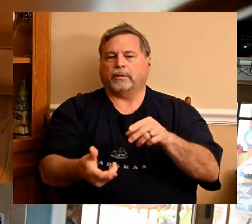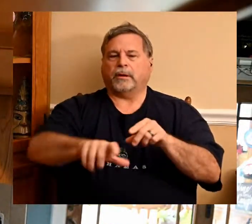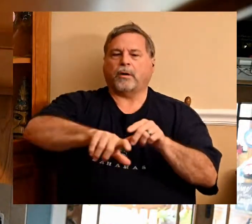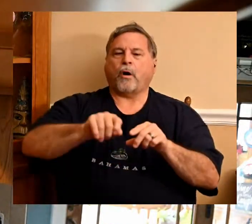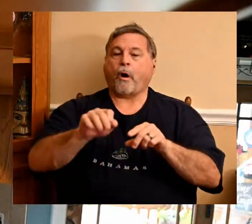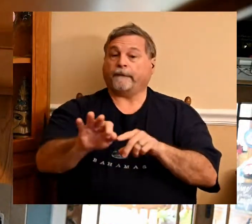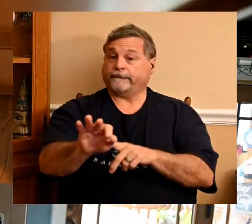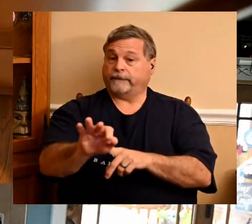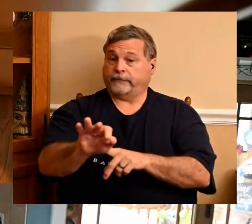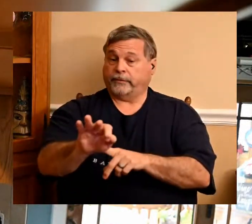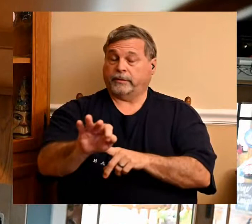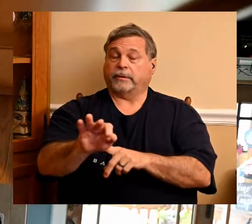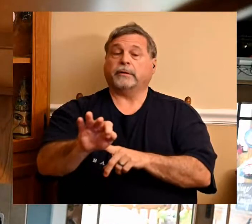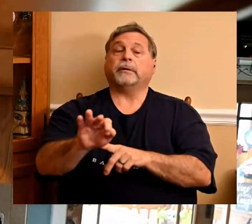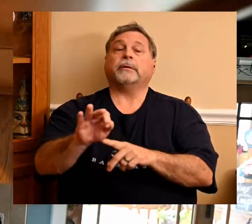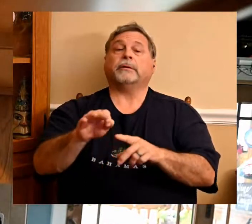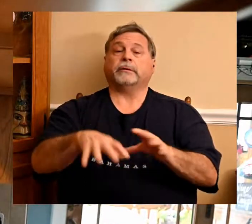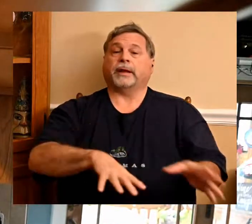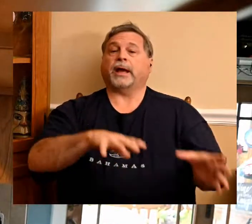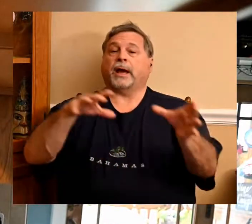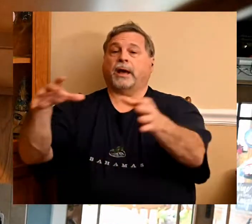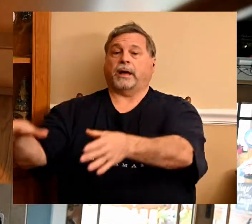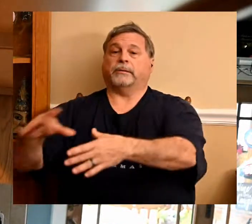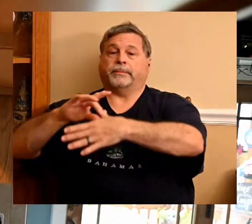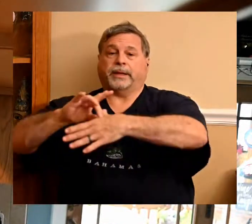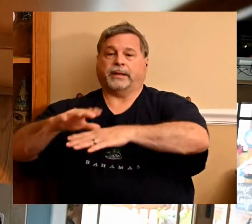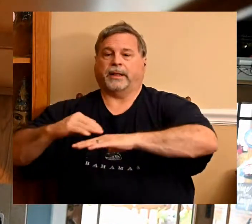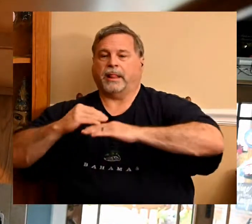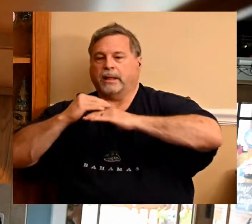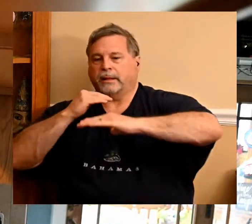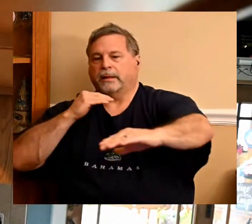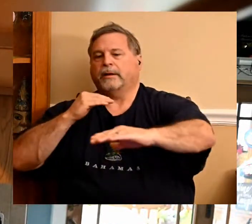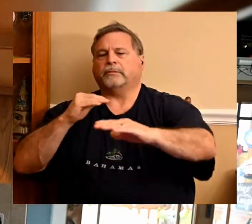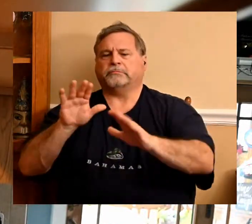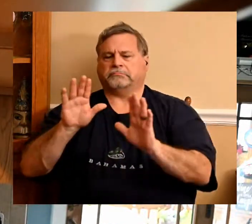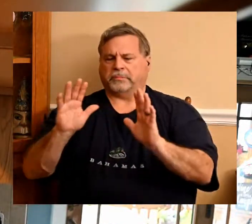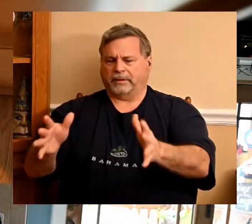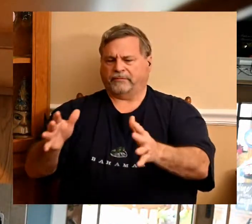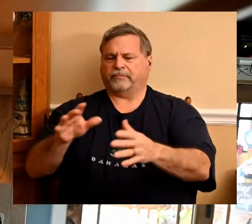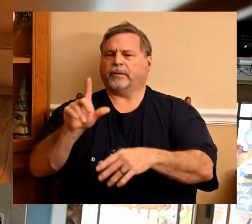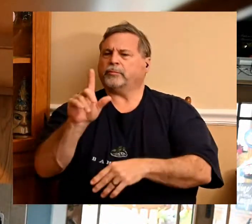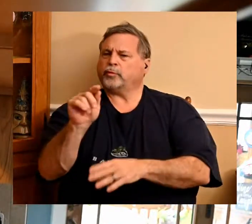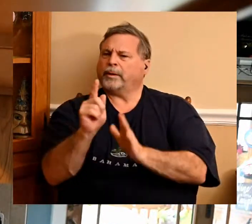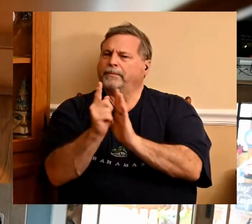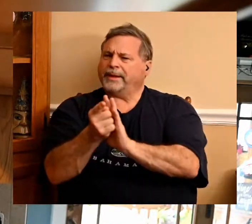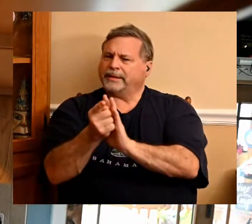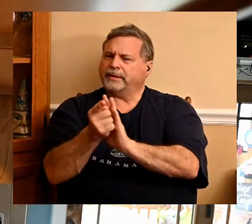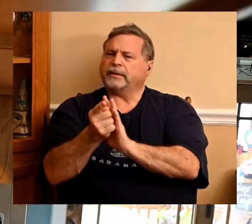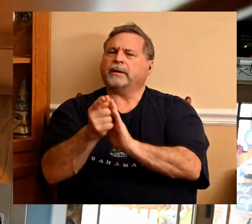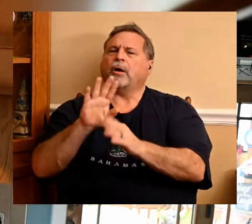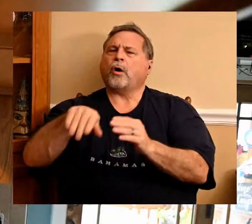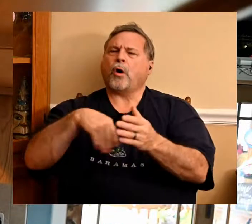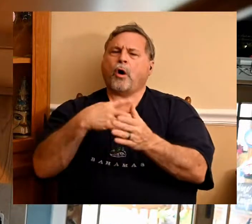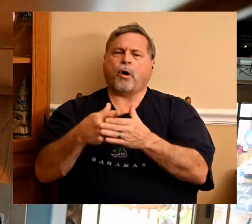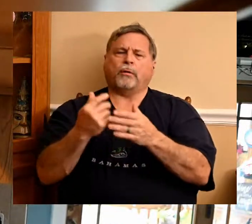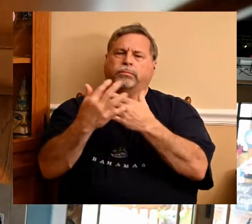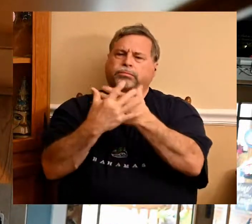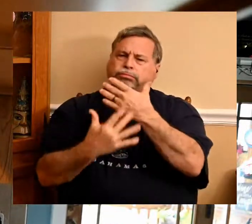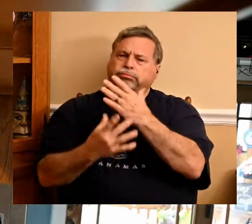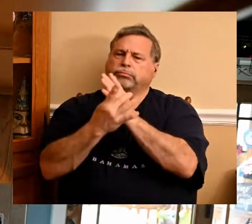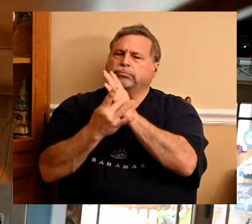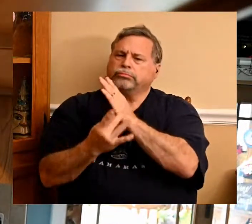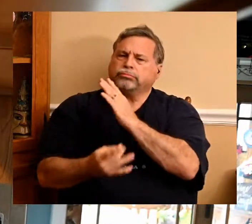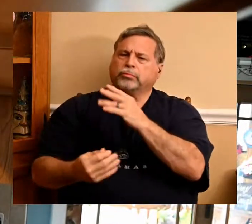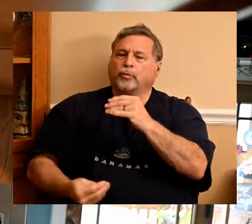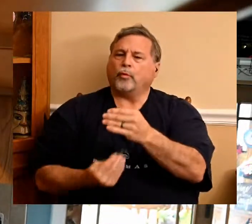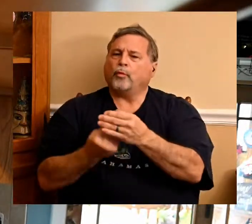your oven. We're going to take the meat out. We're going to let it rest on the counter for about 20 minutes. And that way all of the juices